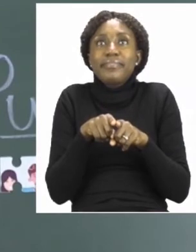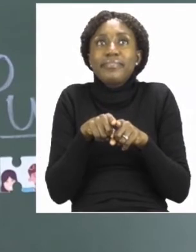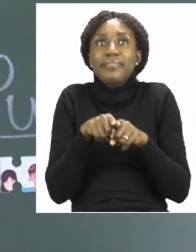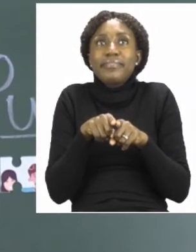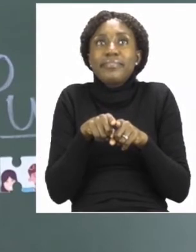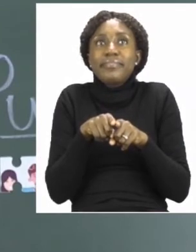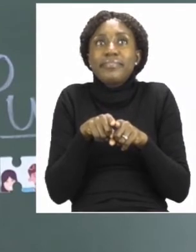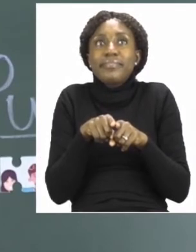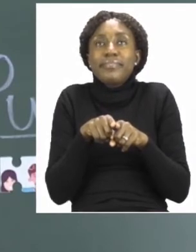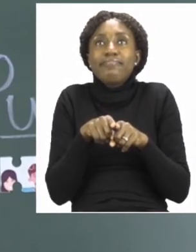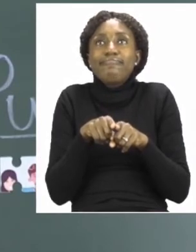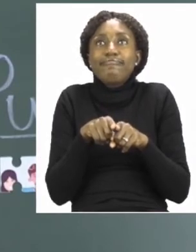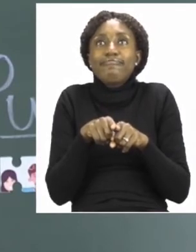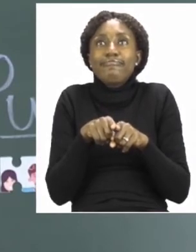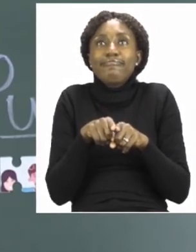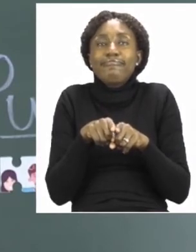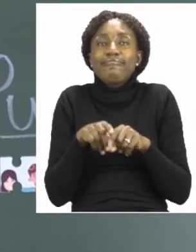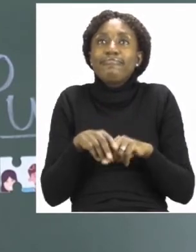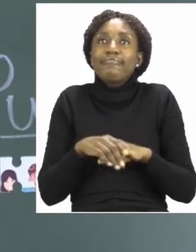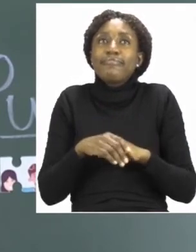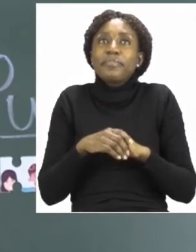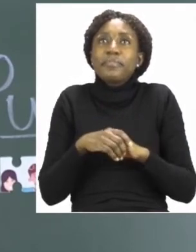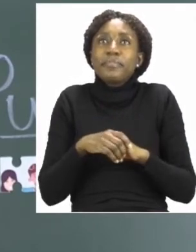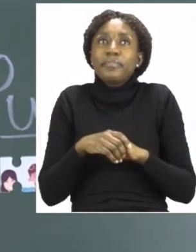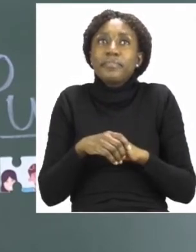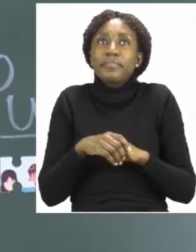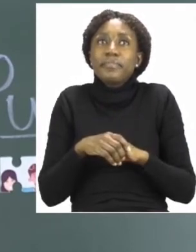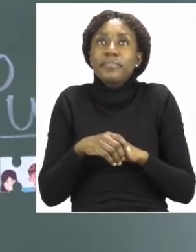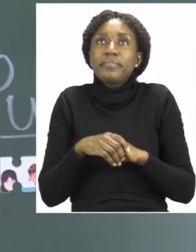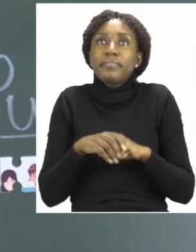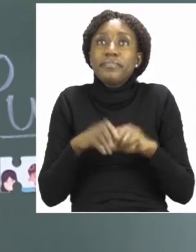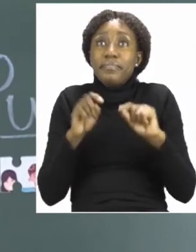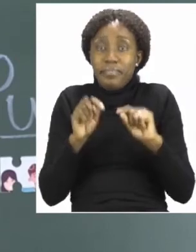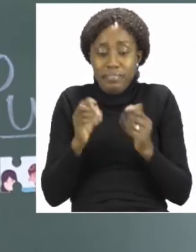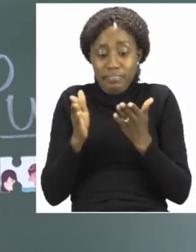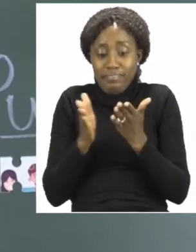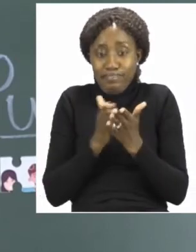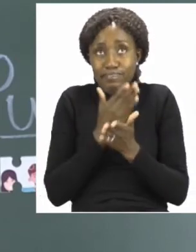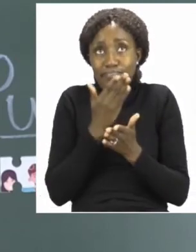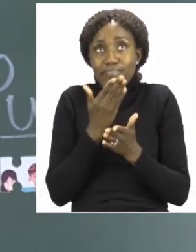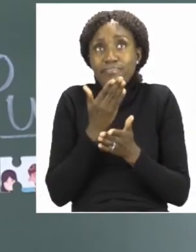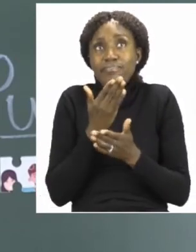continue and go on with your patterns i want us to quickly turn our booklets to page 30 30.